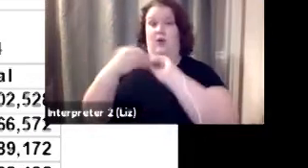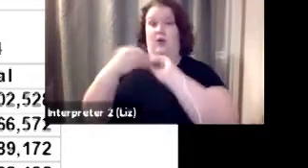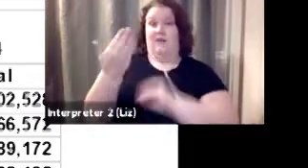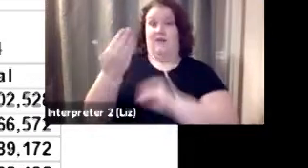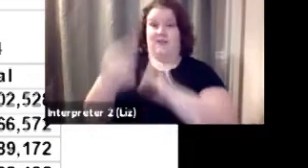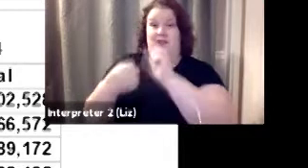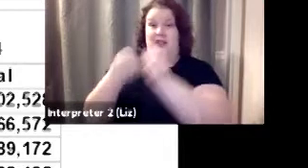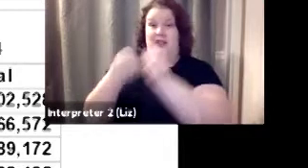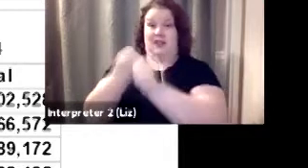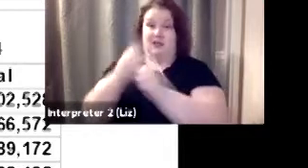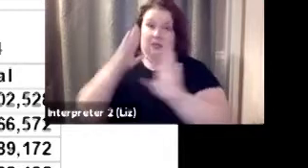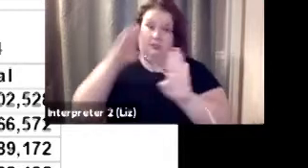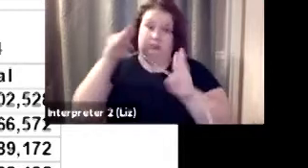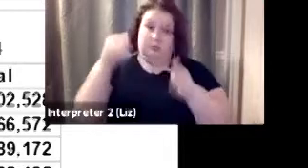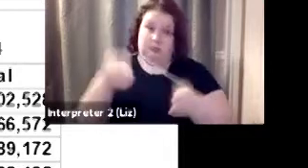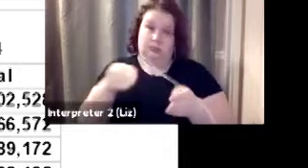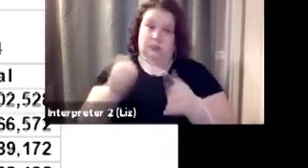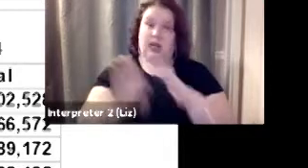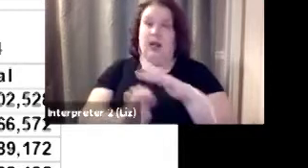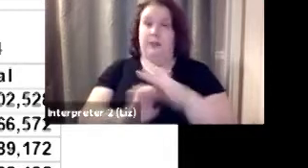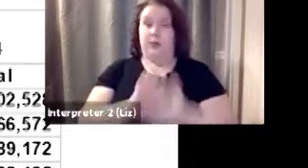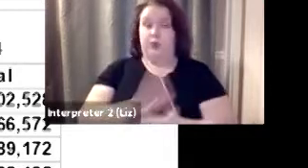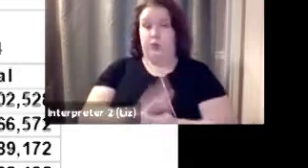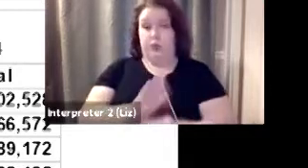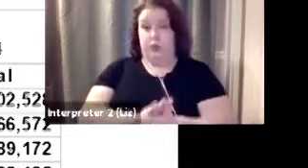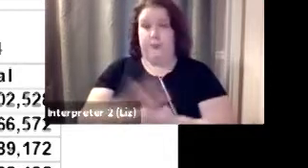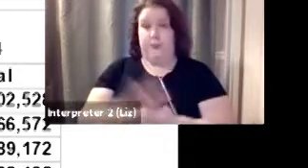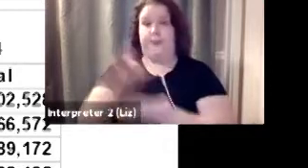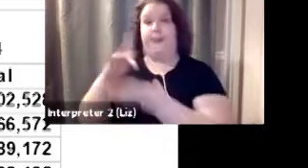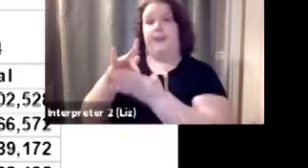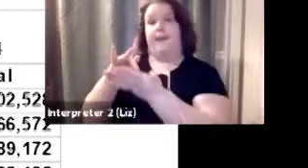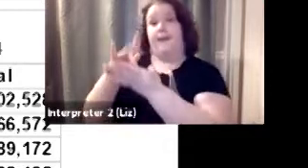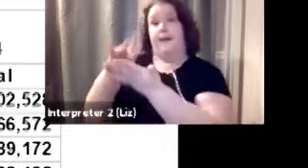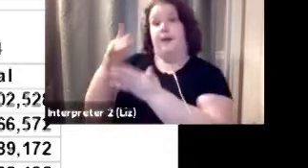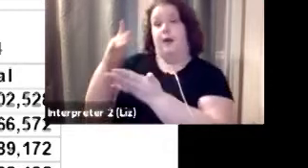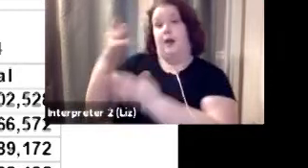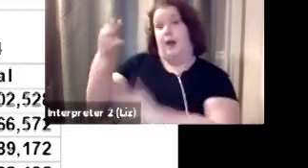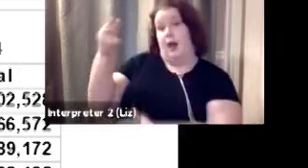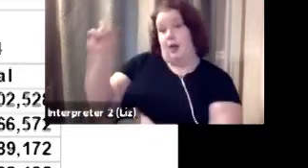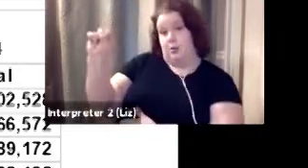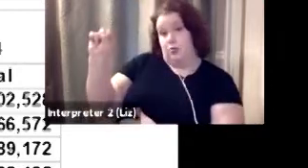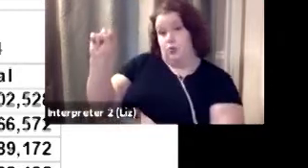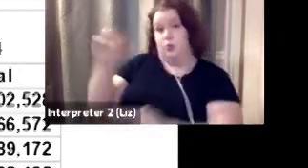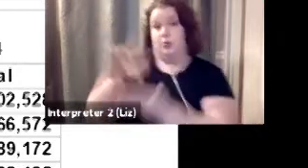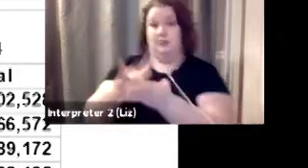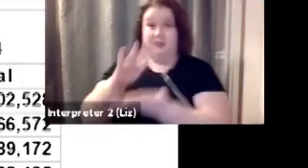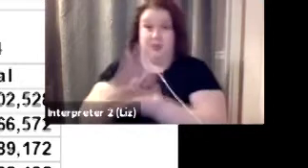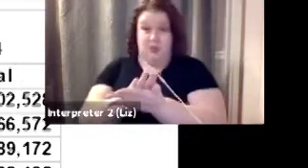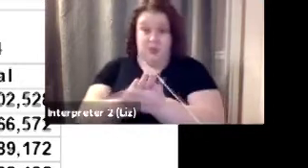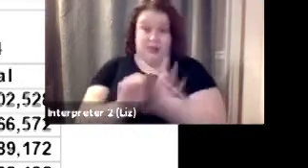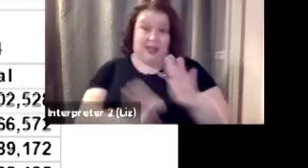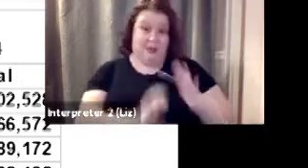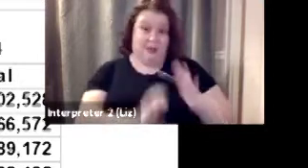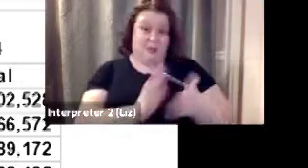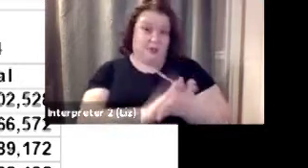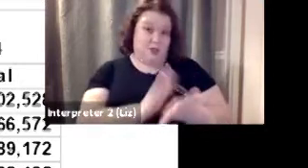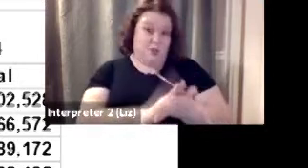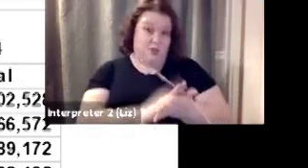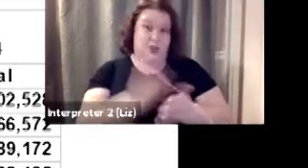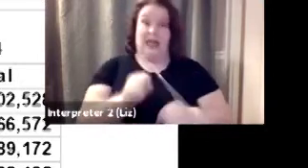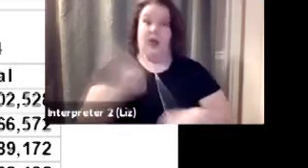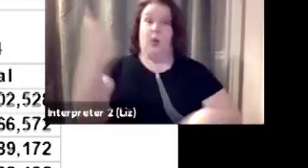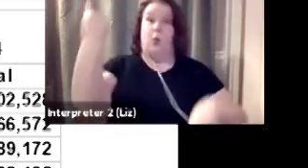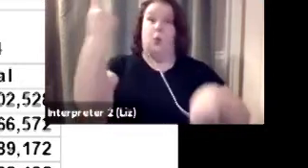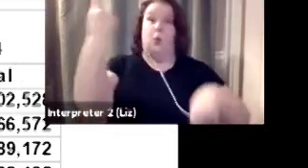we've talked about middle schools, high schools, and now elementary schools, it's not something that can be accomplished all in one bite. Uh,